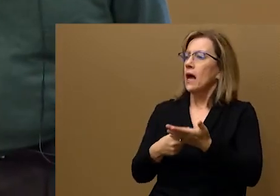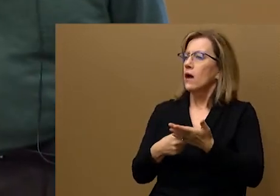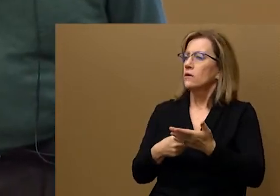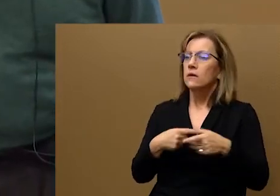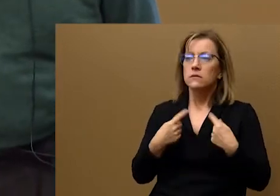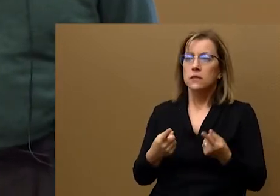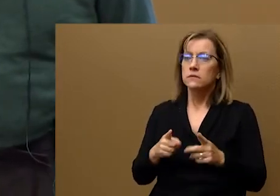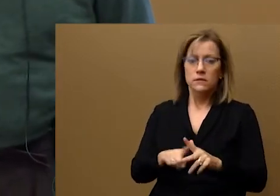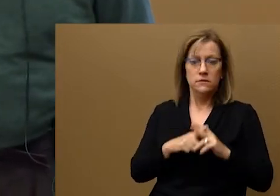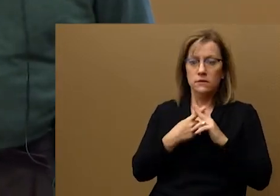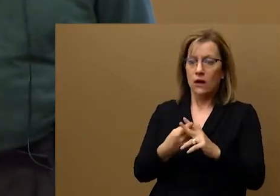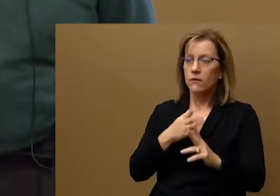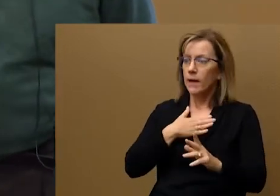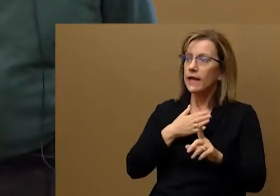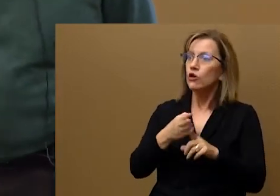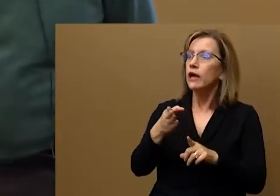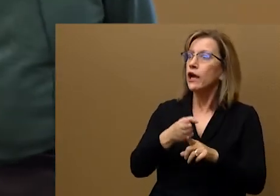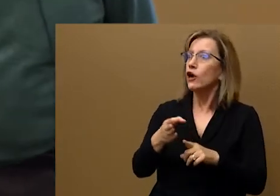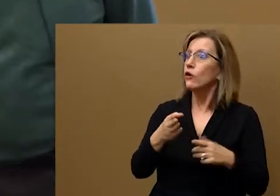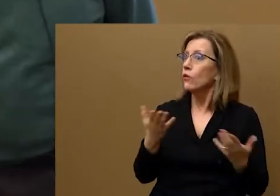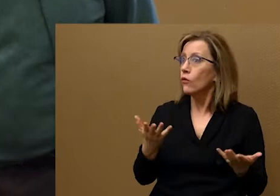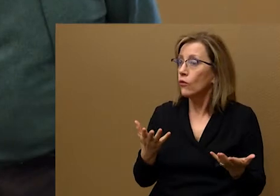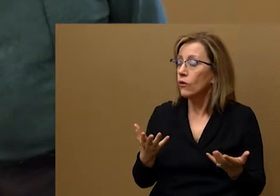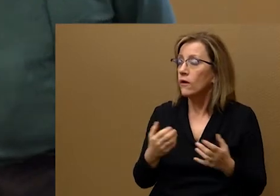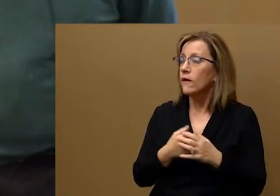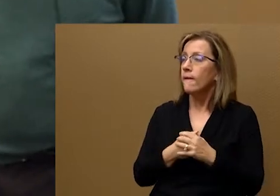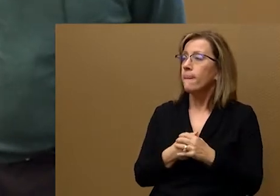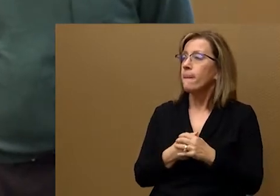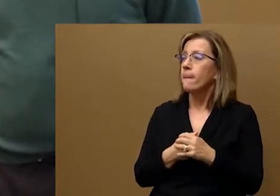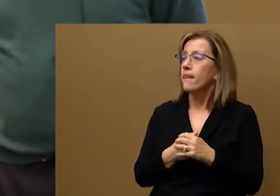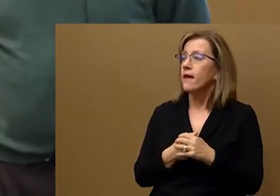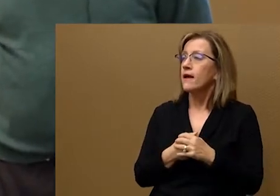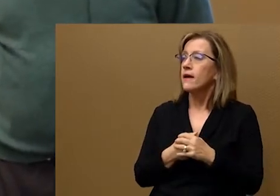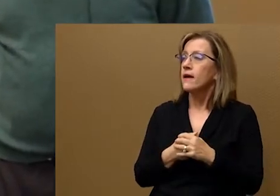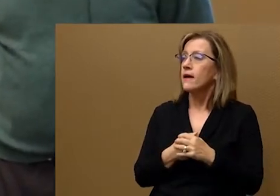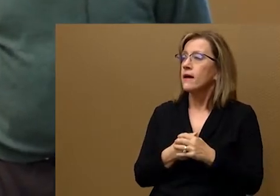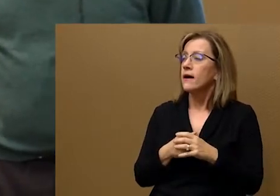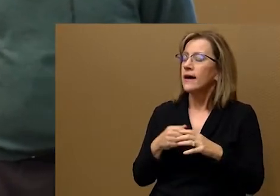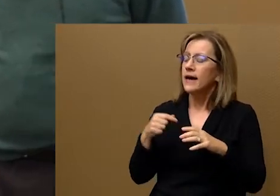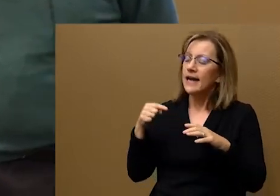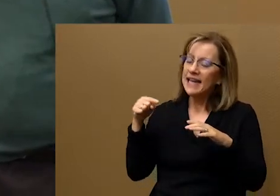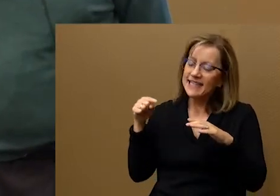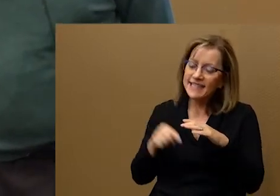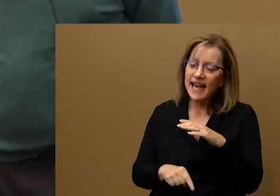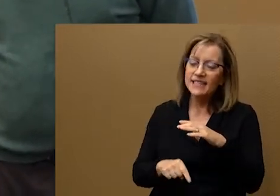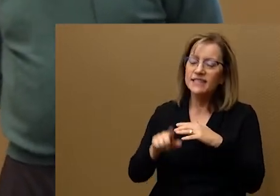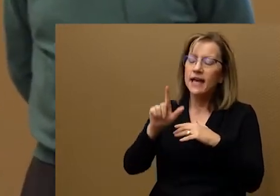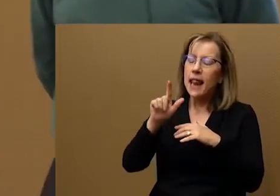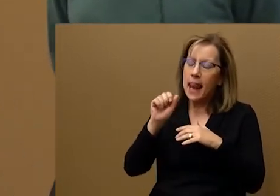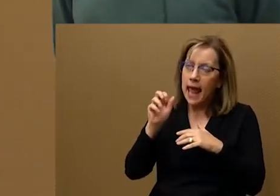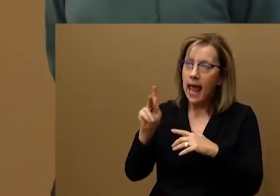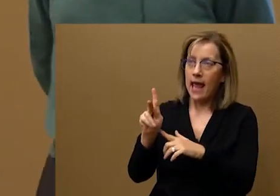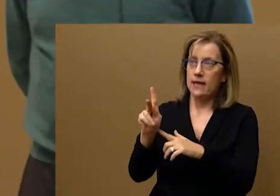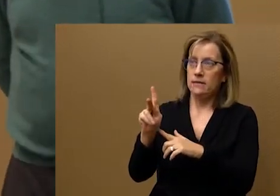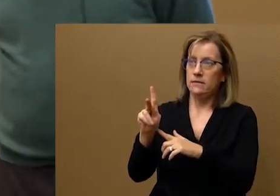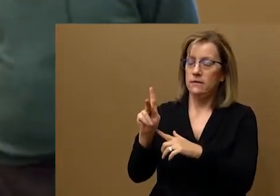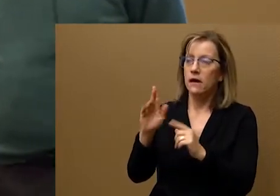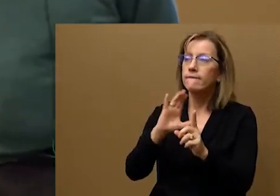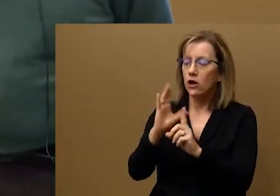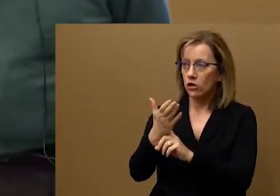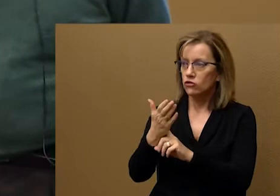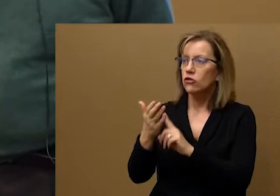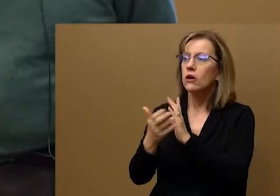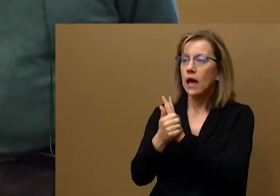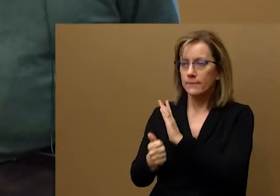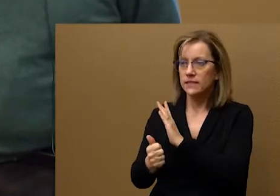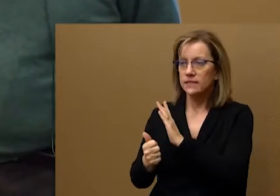about since basically the start of my career was about the intense lack of cultural